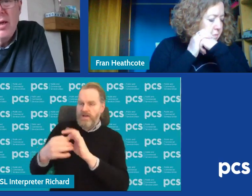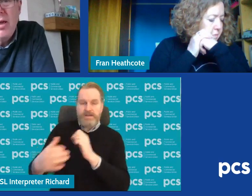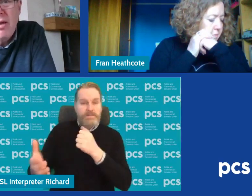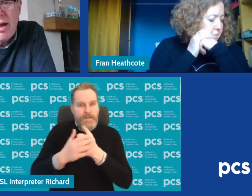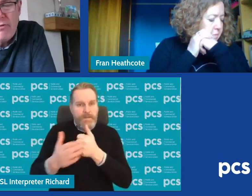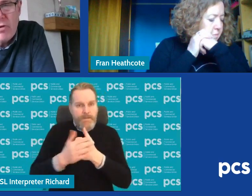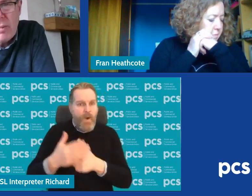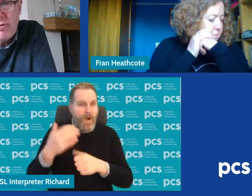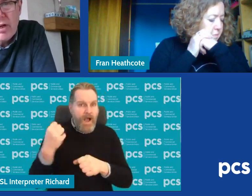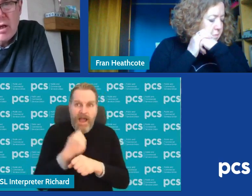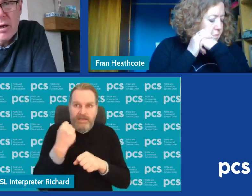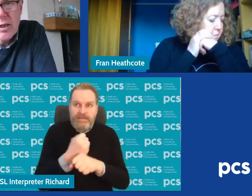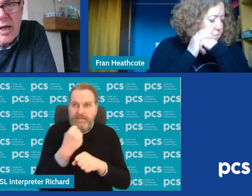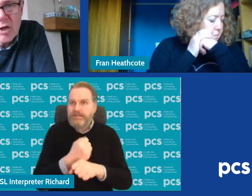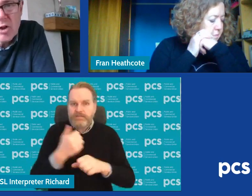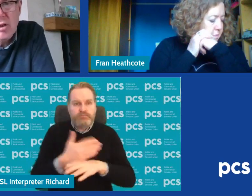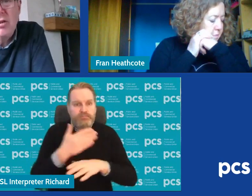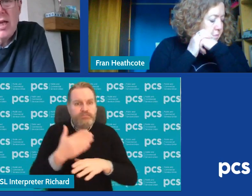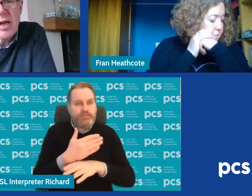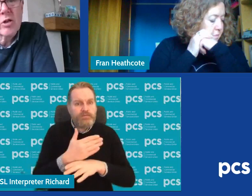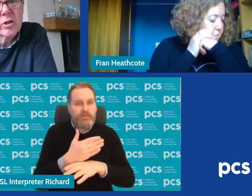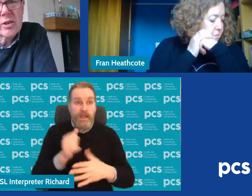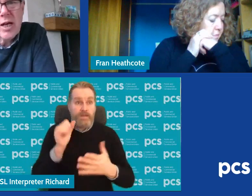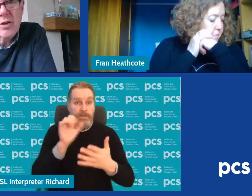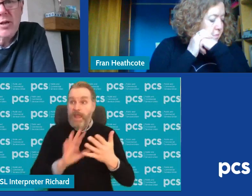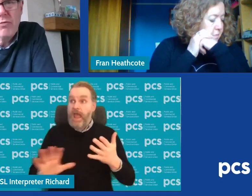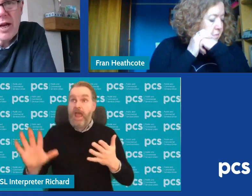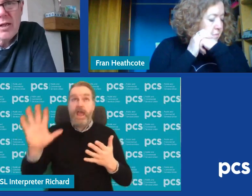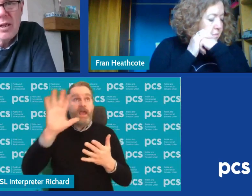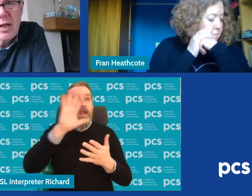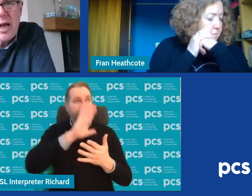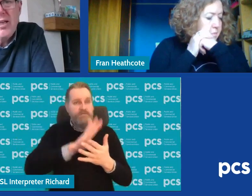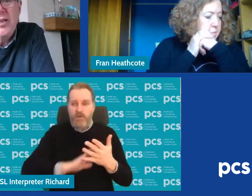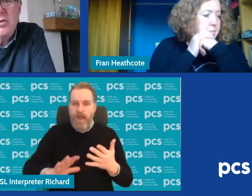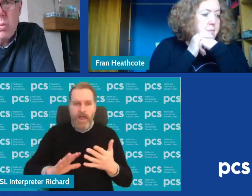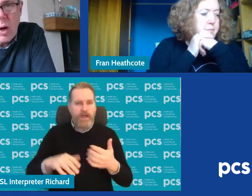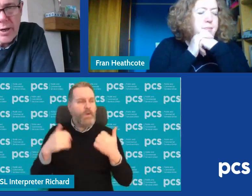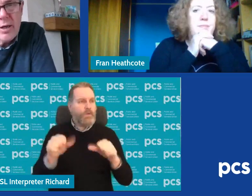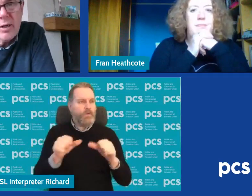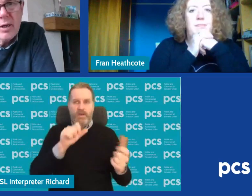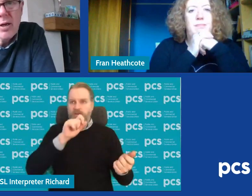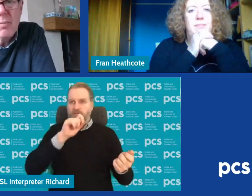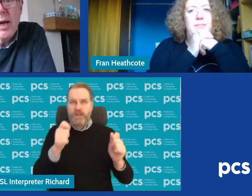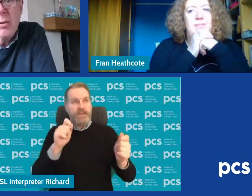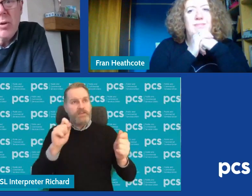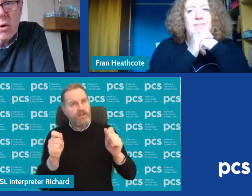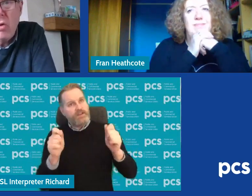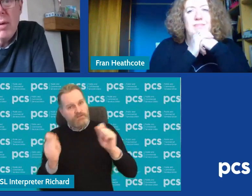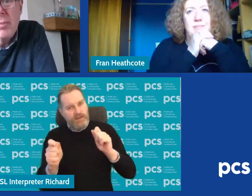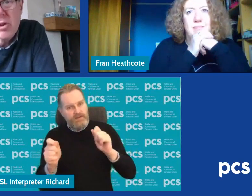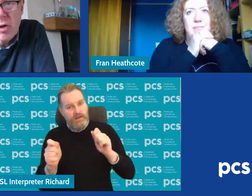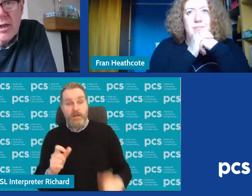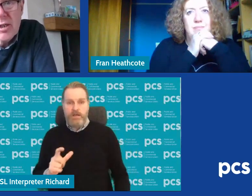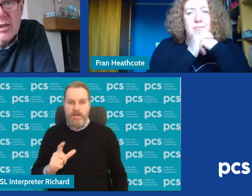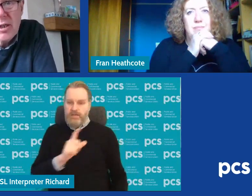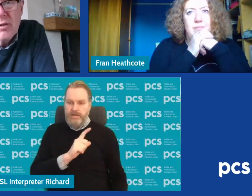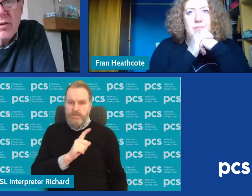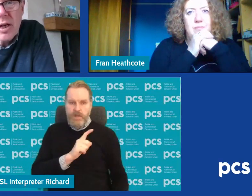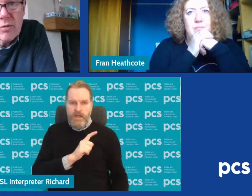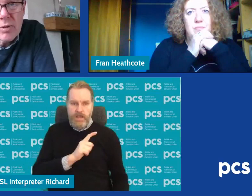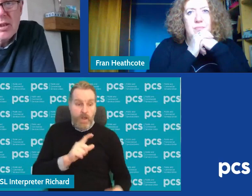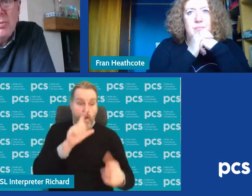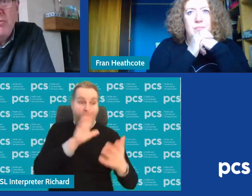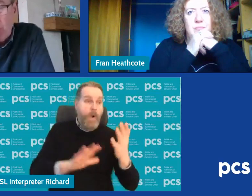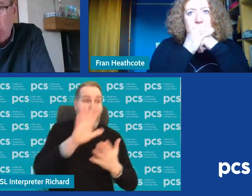union. Everywhere we've had targeted action, that action has had an effect. And it is why, combined with our all-member strikes,